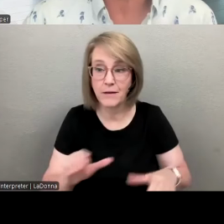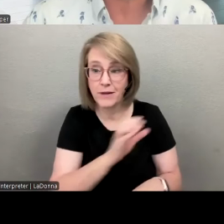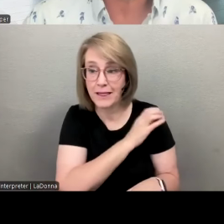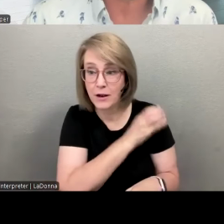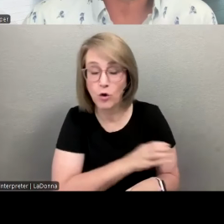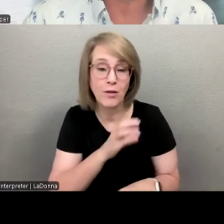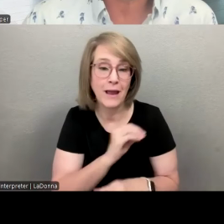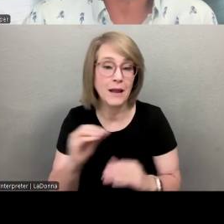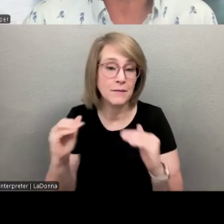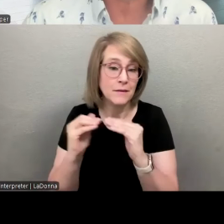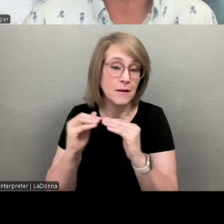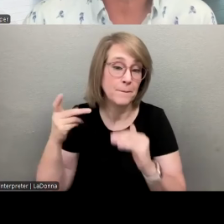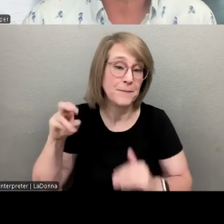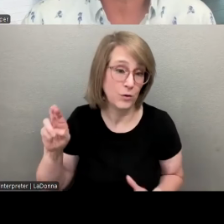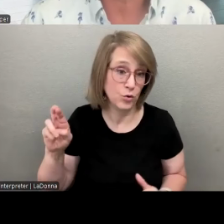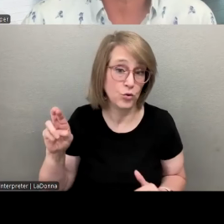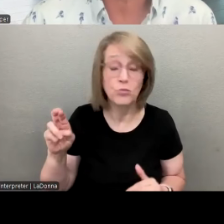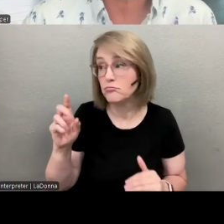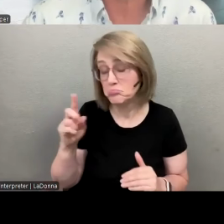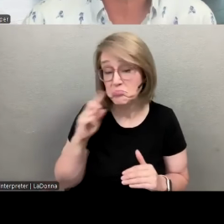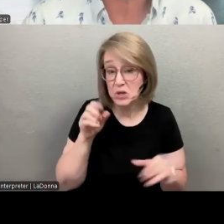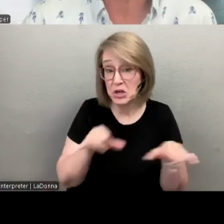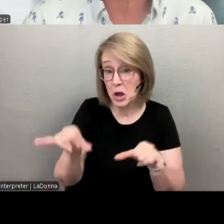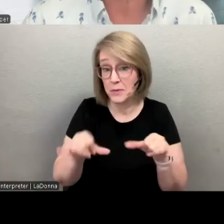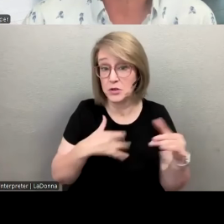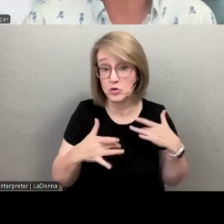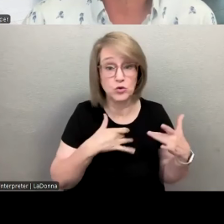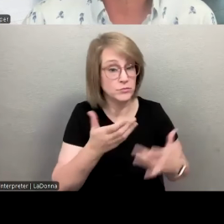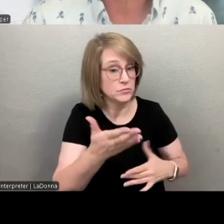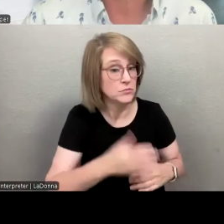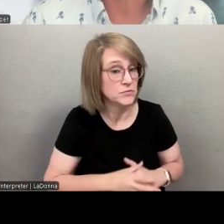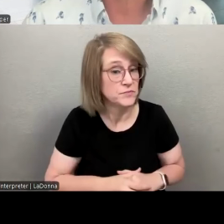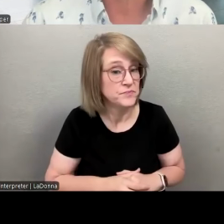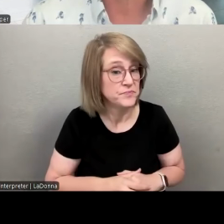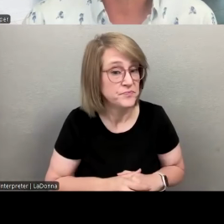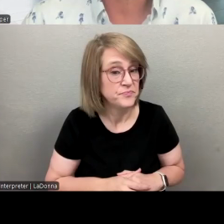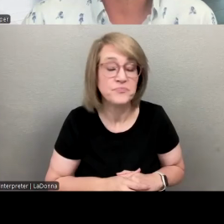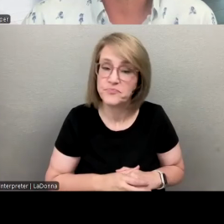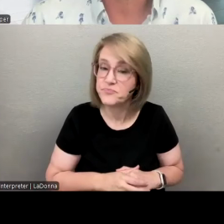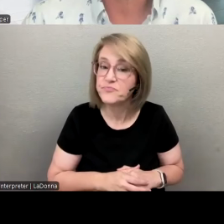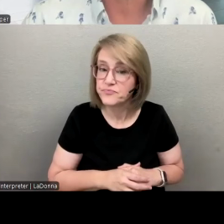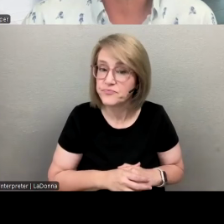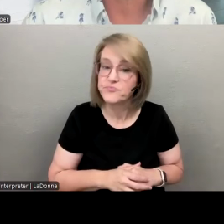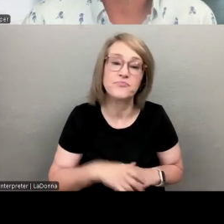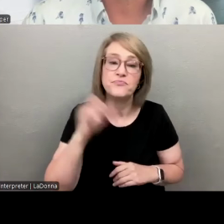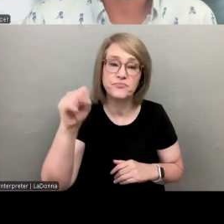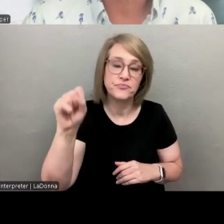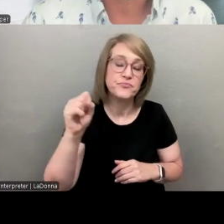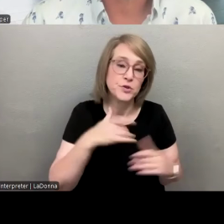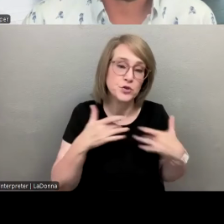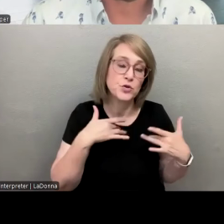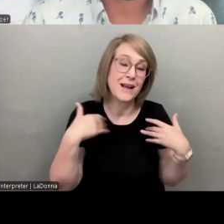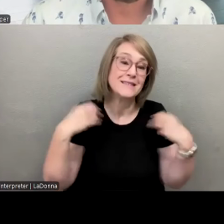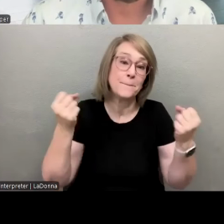a common concern among many. I wondered if you had some thoughts on that. Well, it's a concern that has a lot of reasons behind it